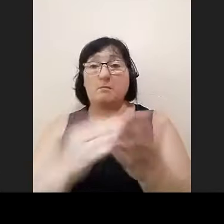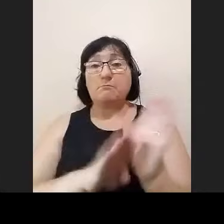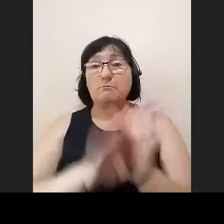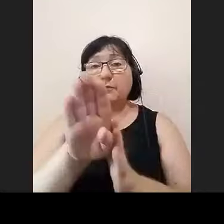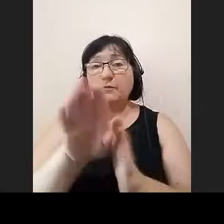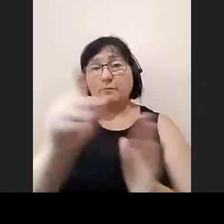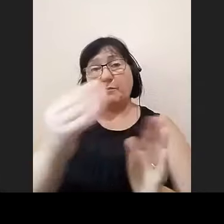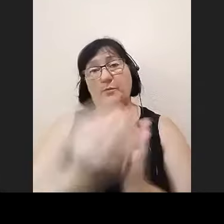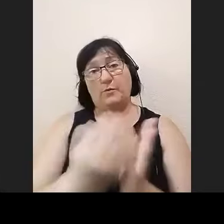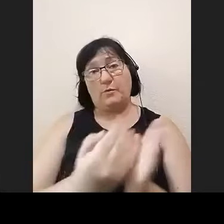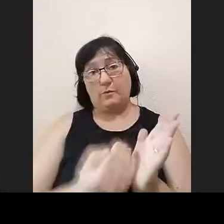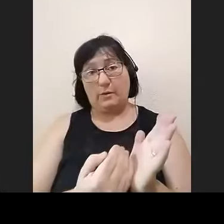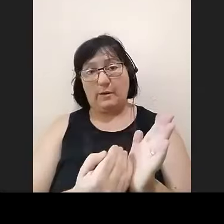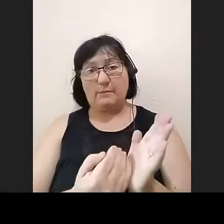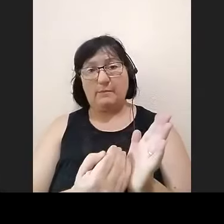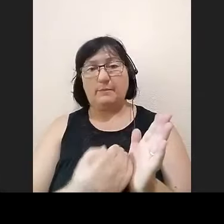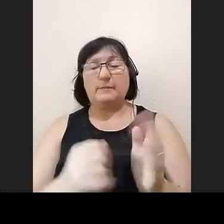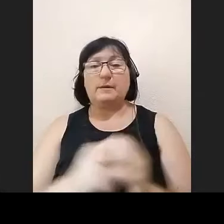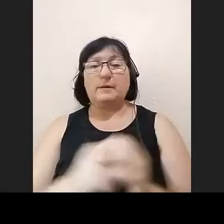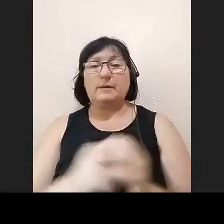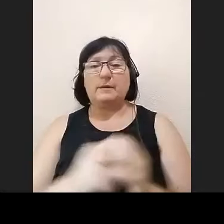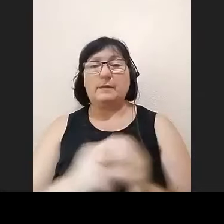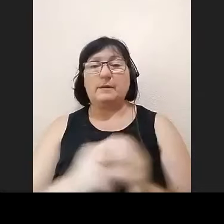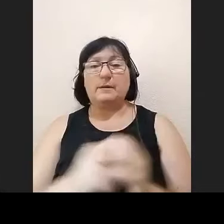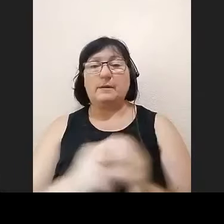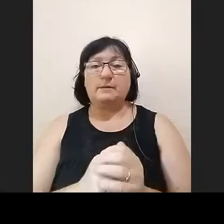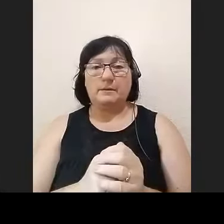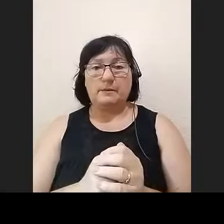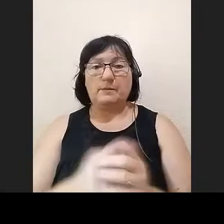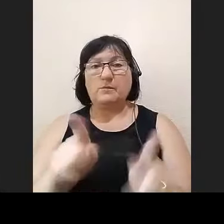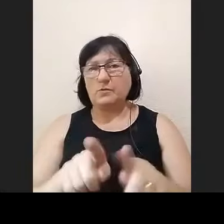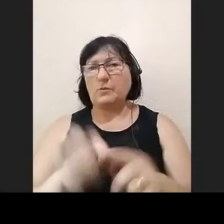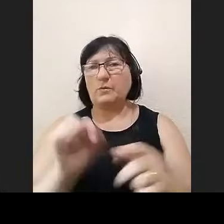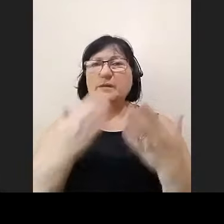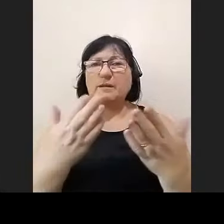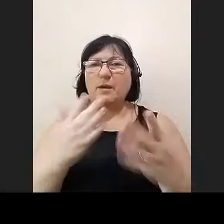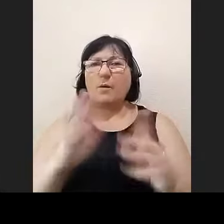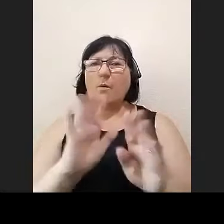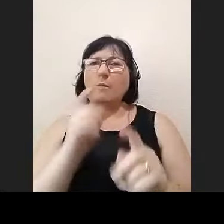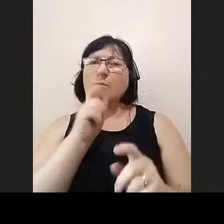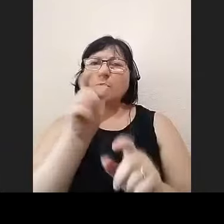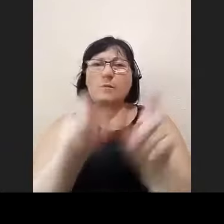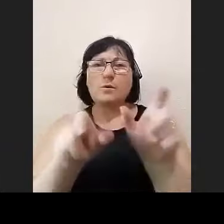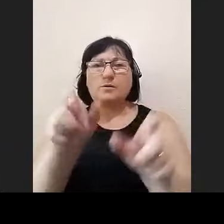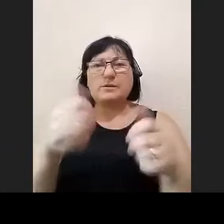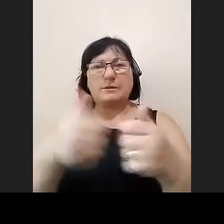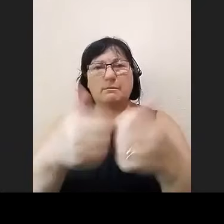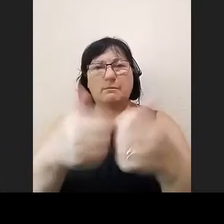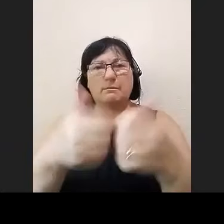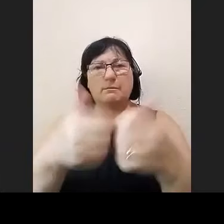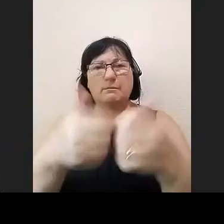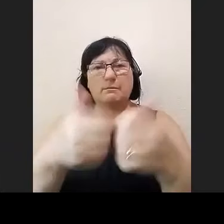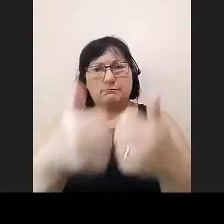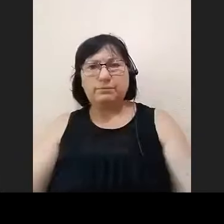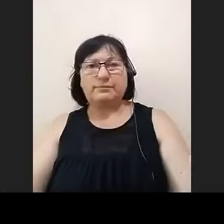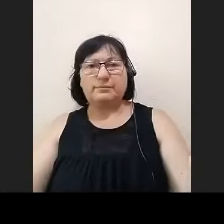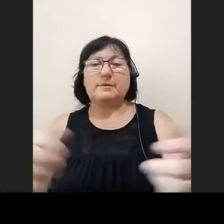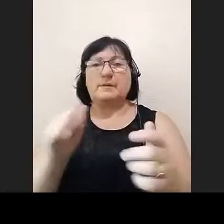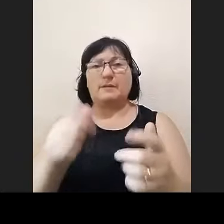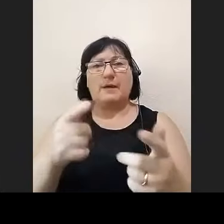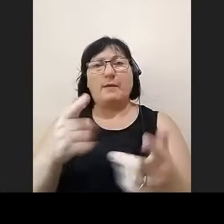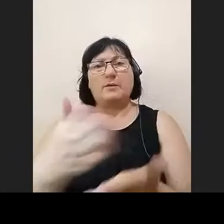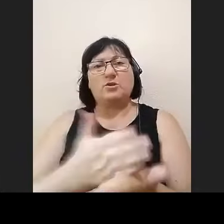gentlemen, by thanking all of the panelists for the excellent insights they will share, and the organizers for what I know will